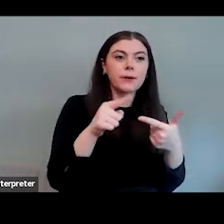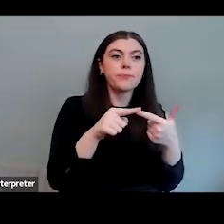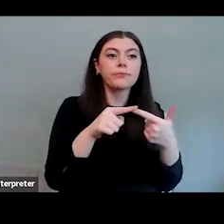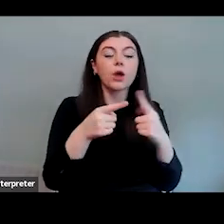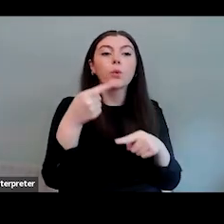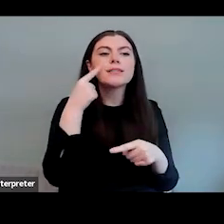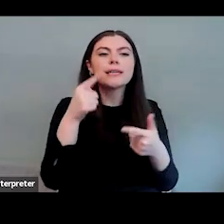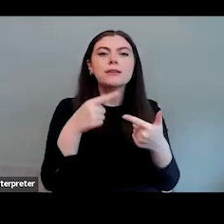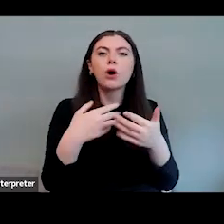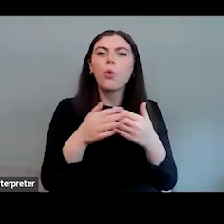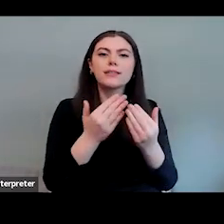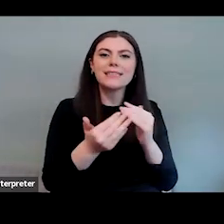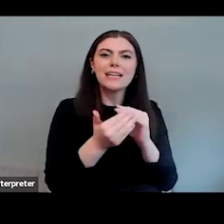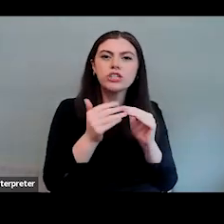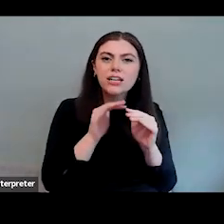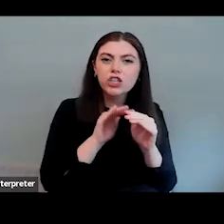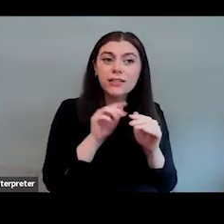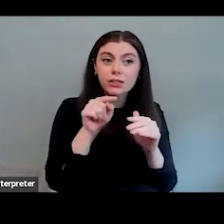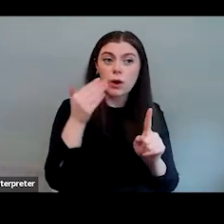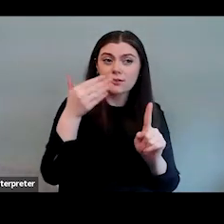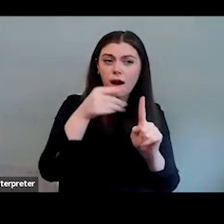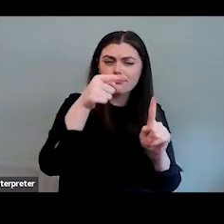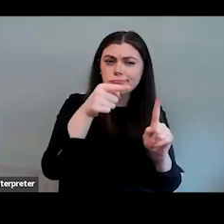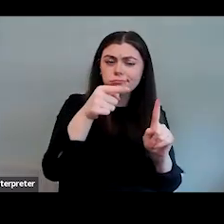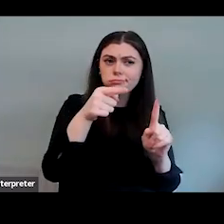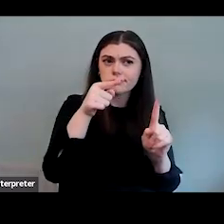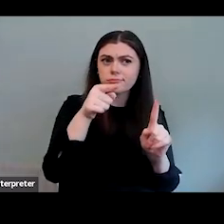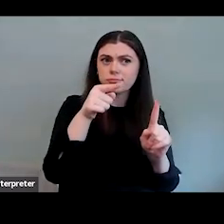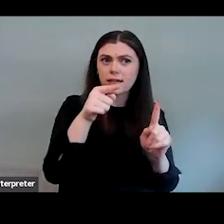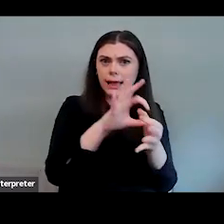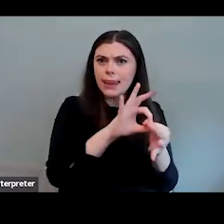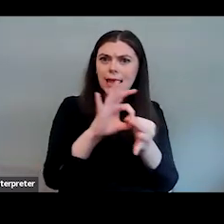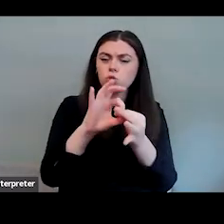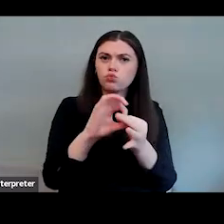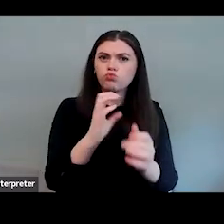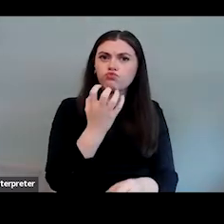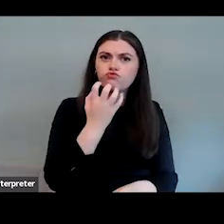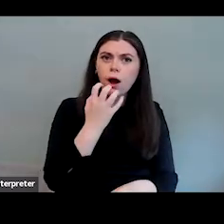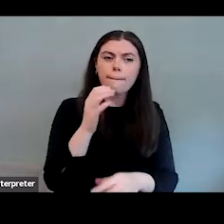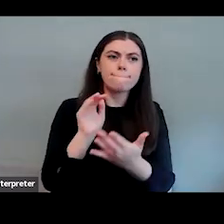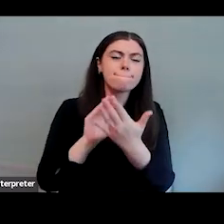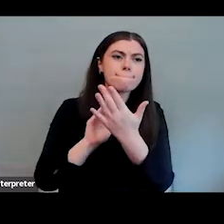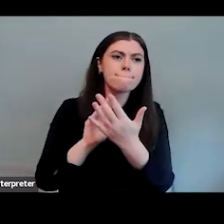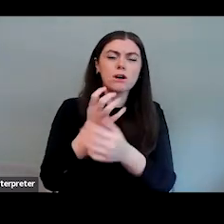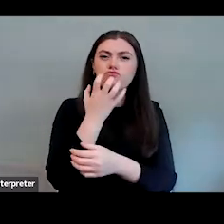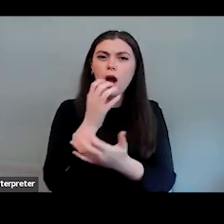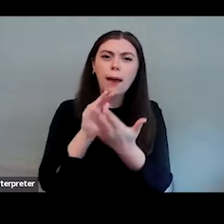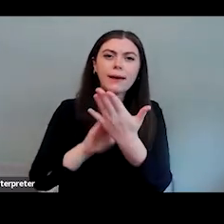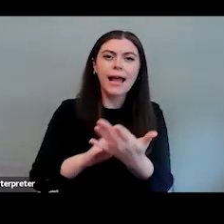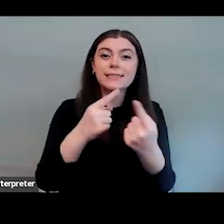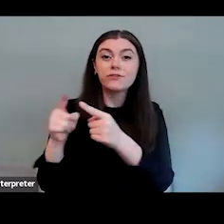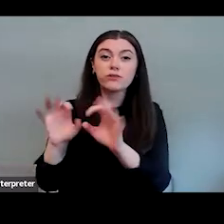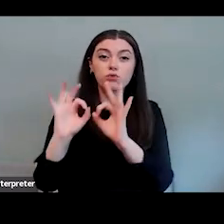this target also related or committing crimes and violations against other groups, other